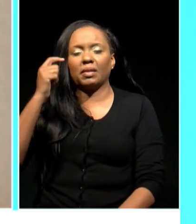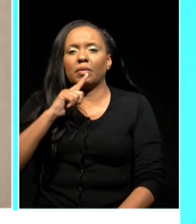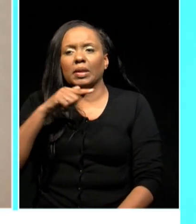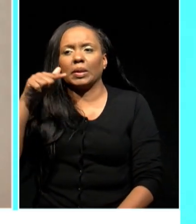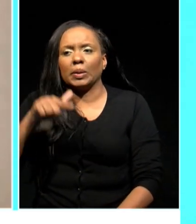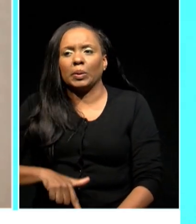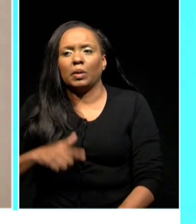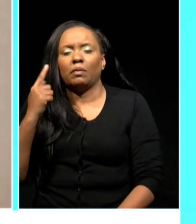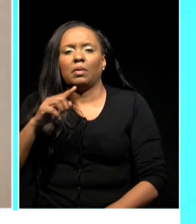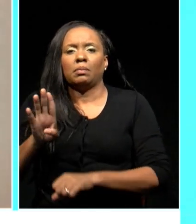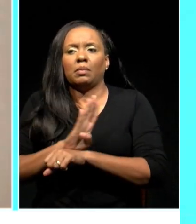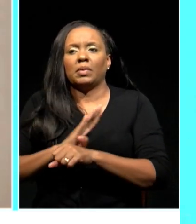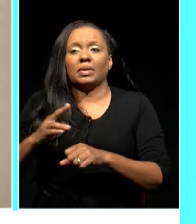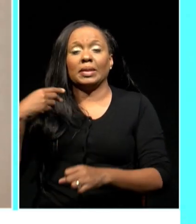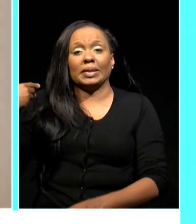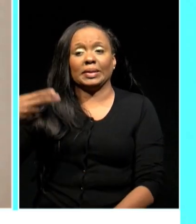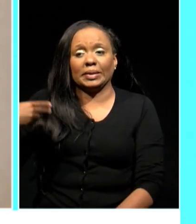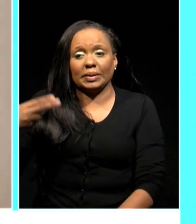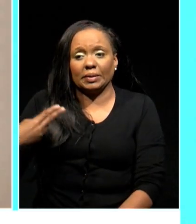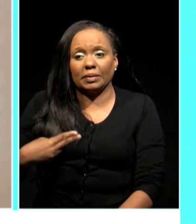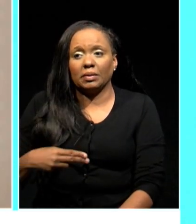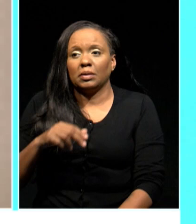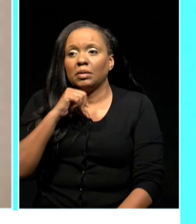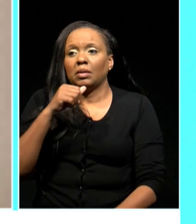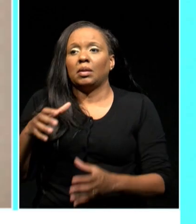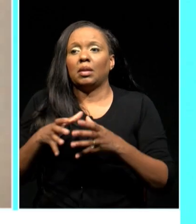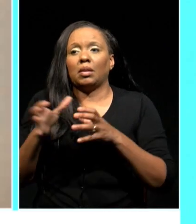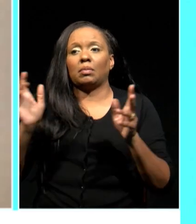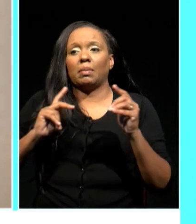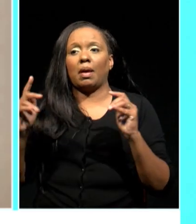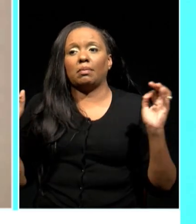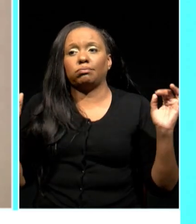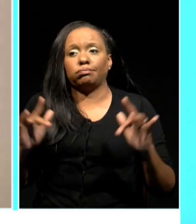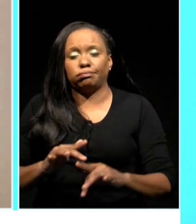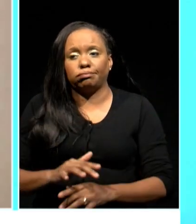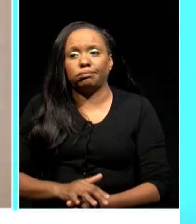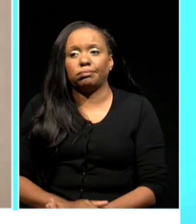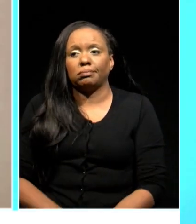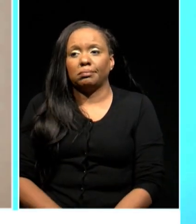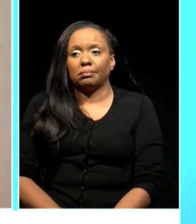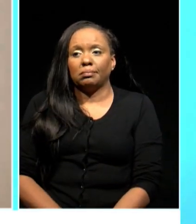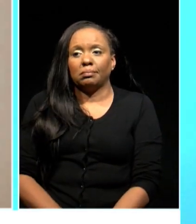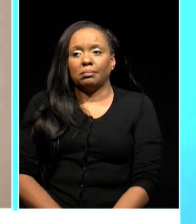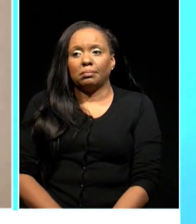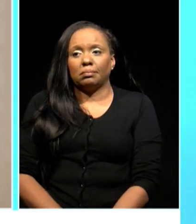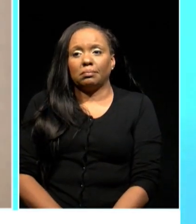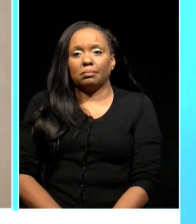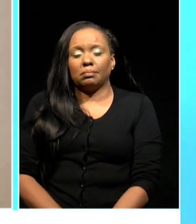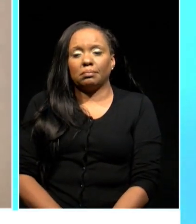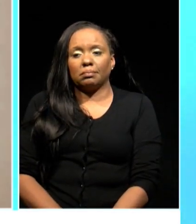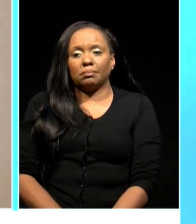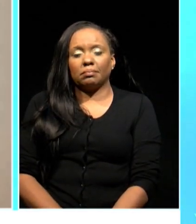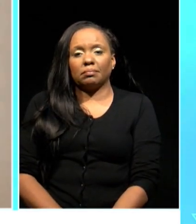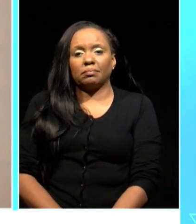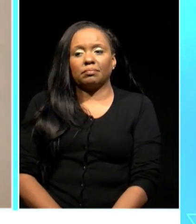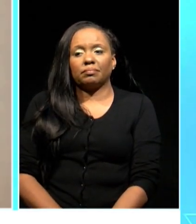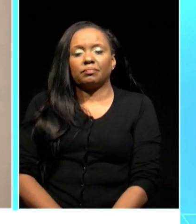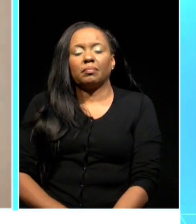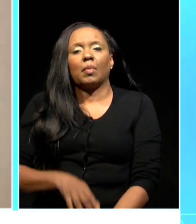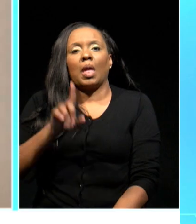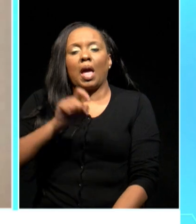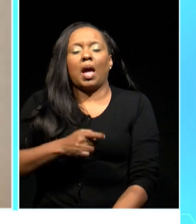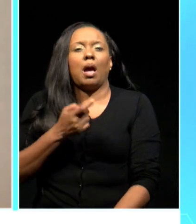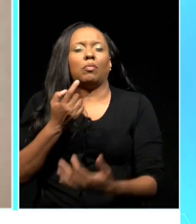had what seems to be around 44% initial findings. We'll have to see what the Electoral and